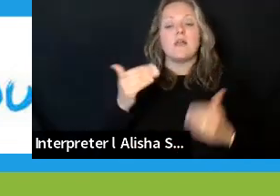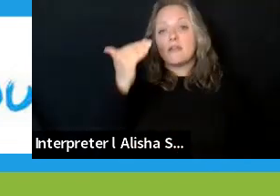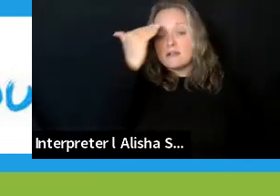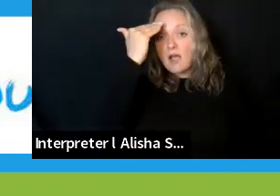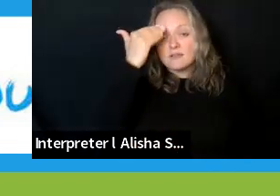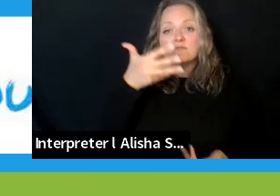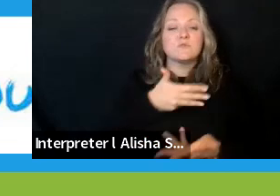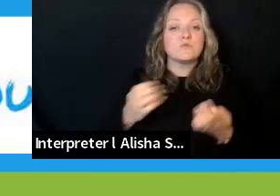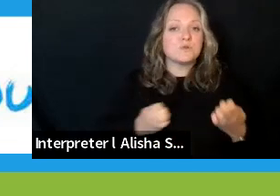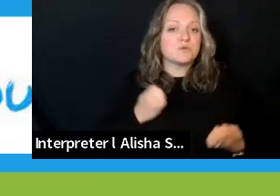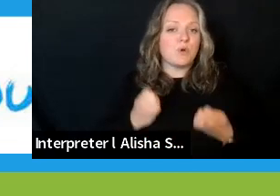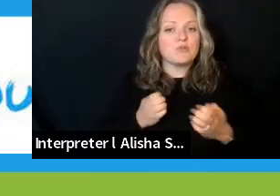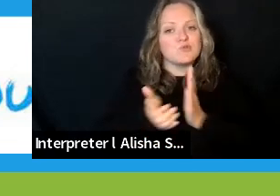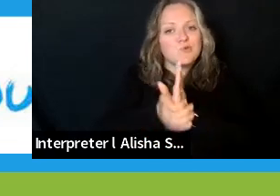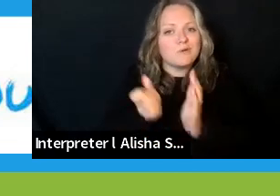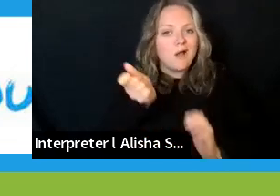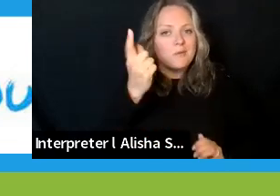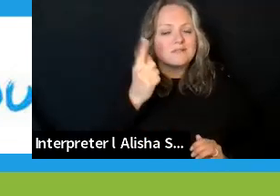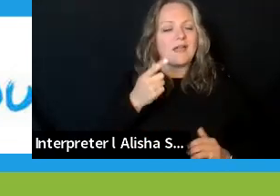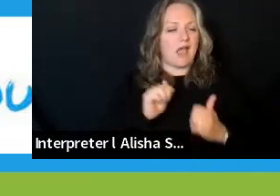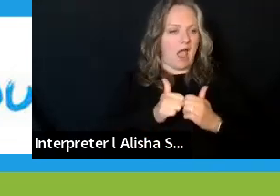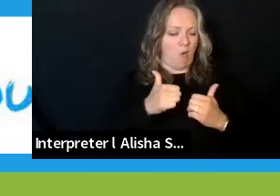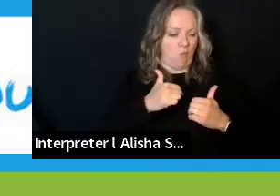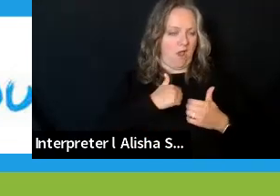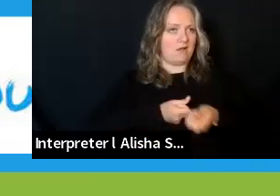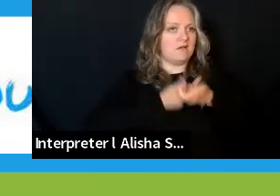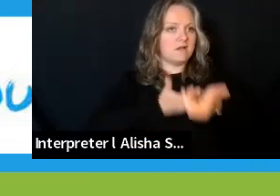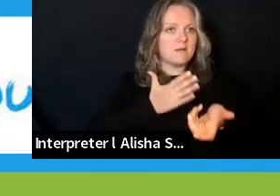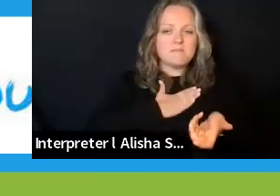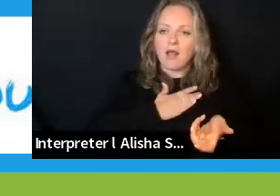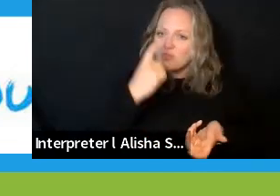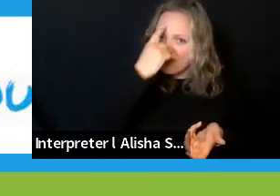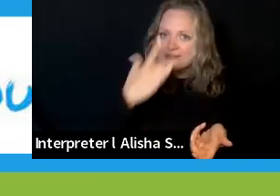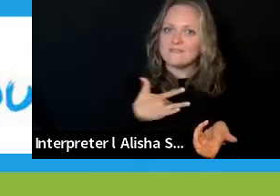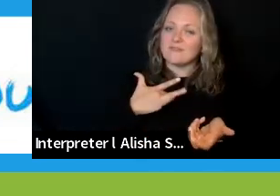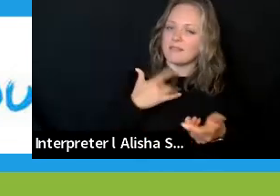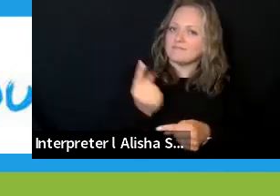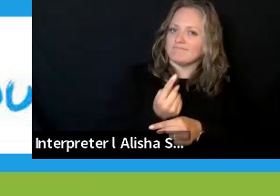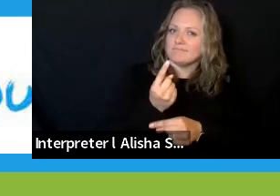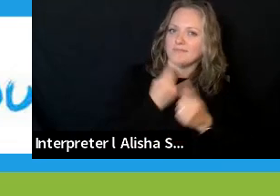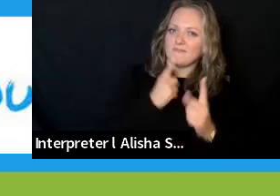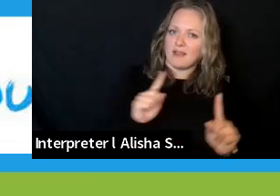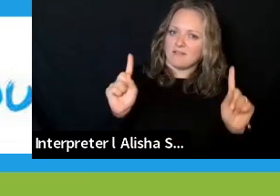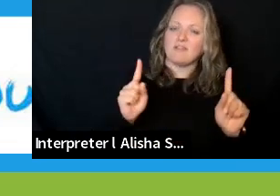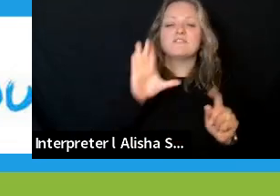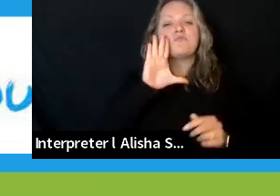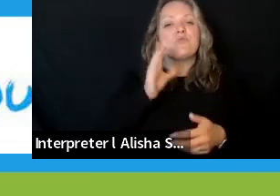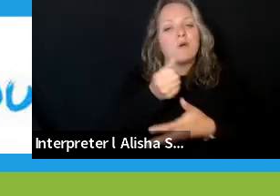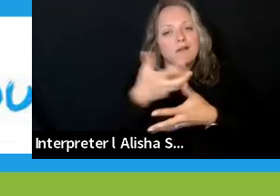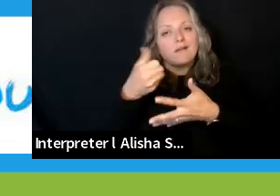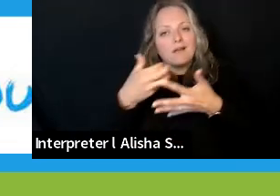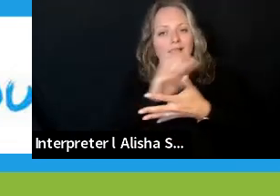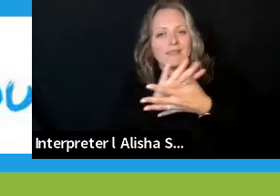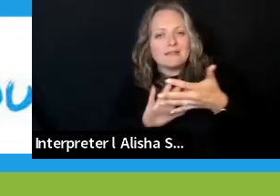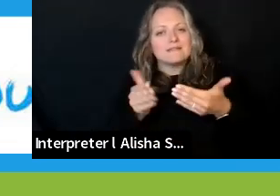and this is youth know how to communicate their thoughts and feelings effectively. We will talk briefly about each of these protective factors in the next couple